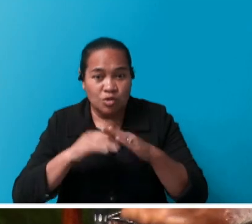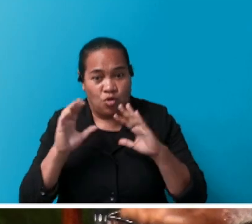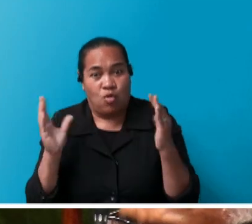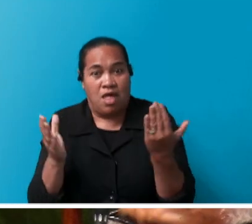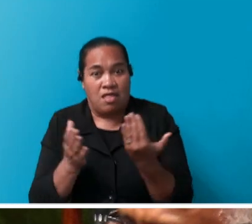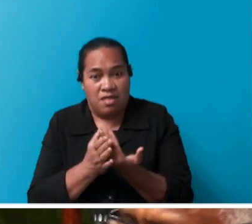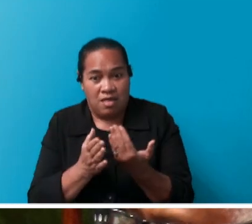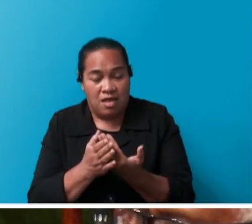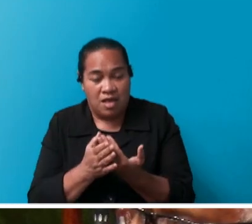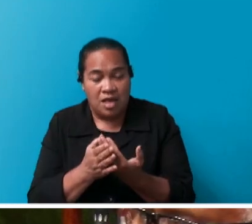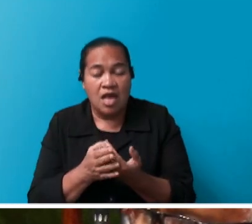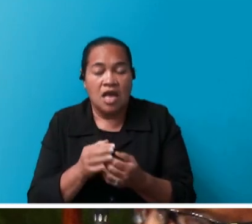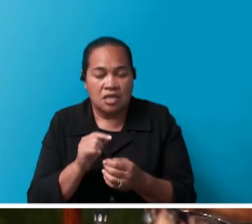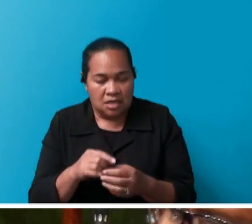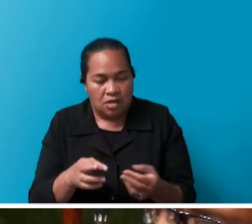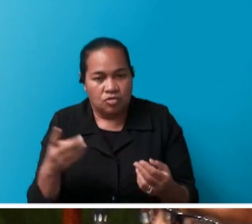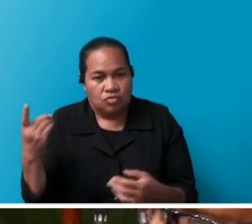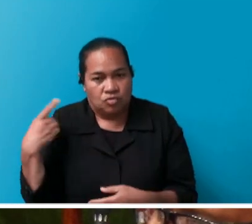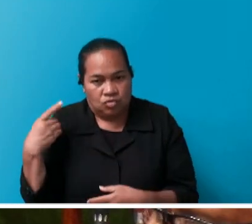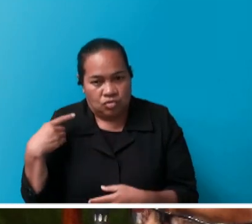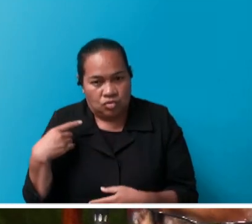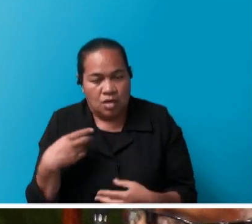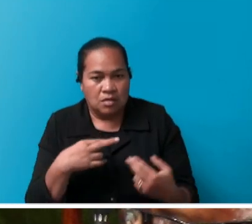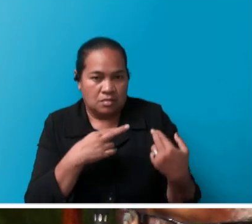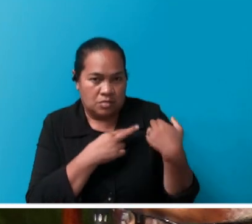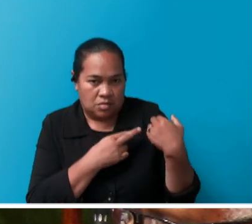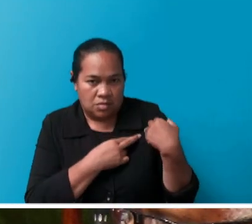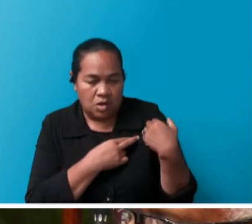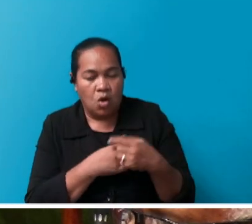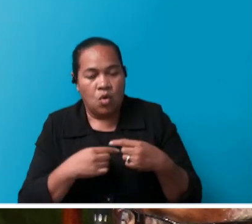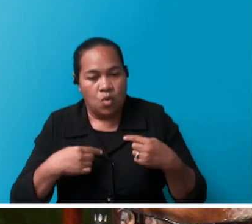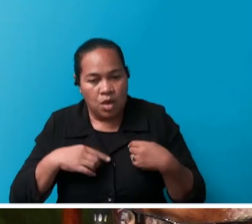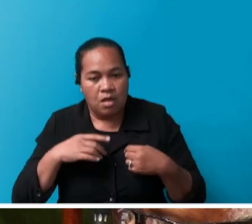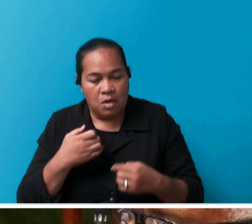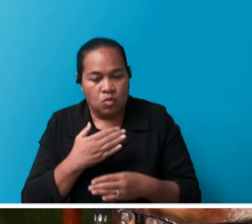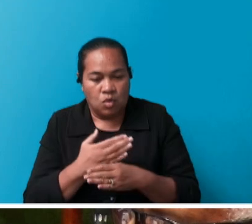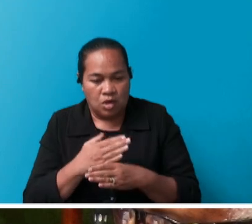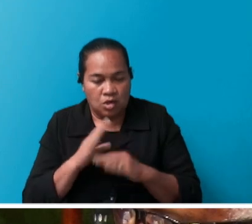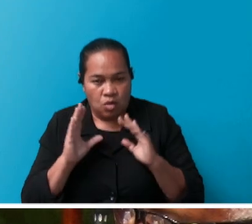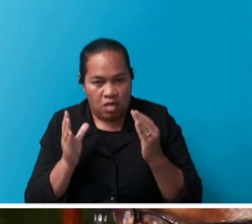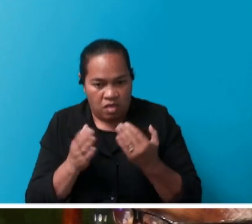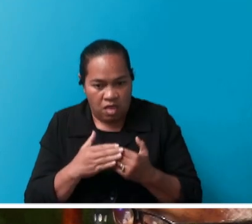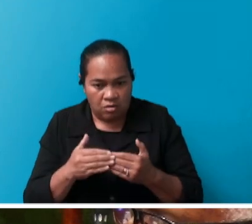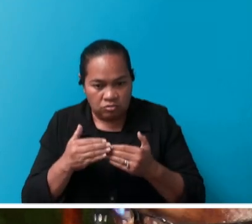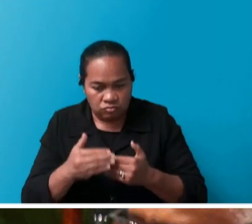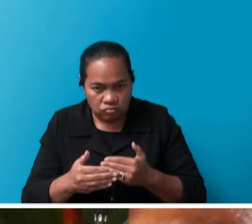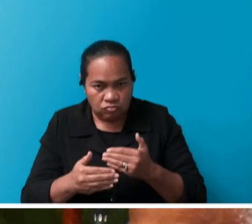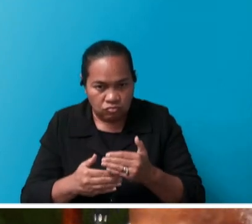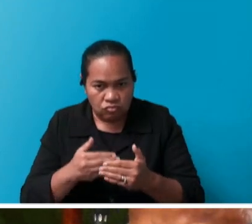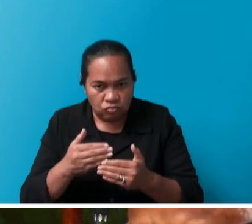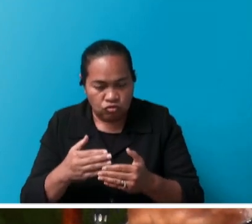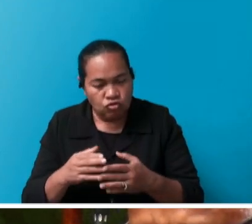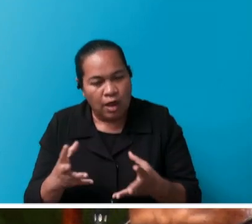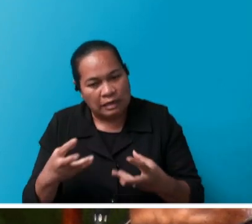to action, it is an obligation that requires us to move forward in unity, embracing our diversity and